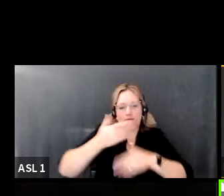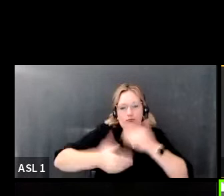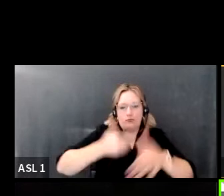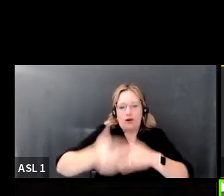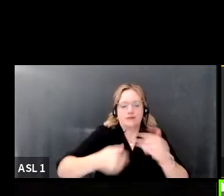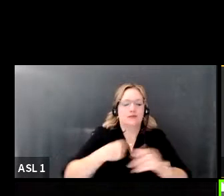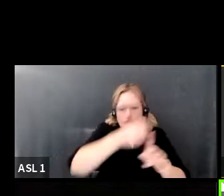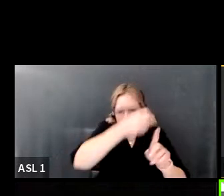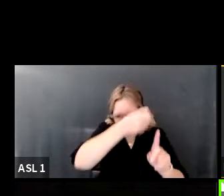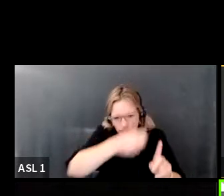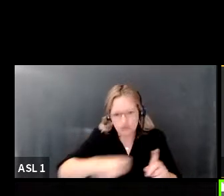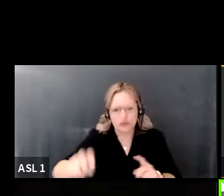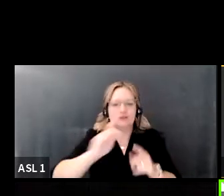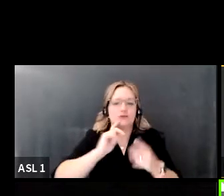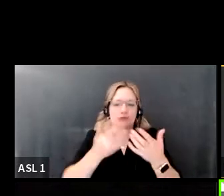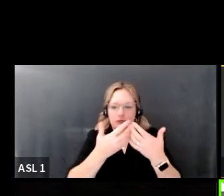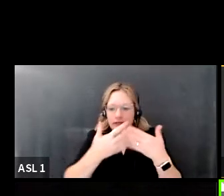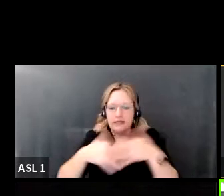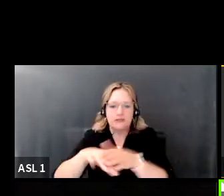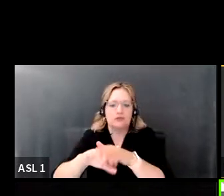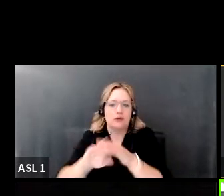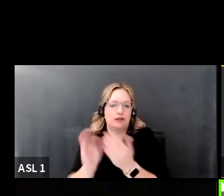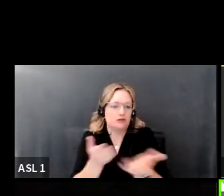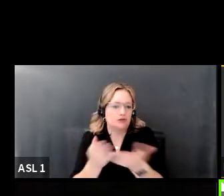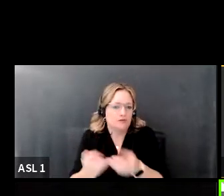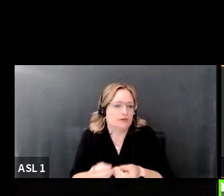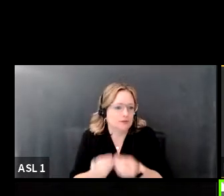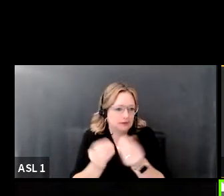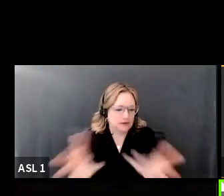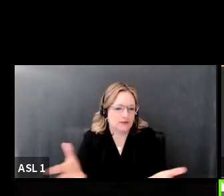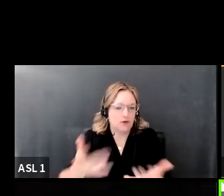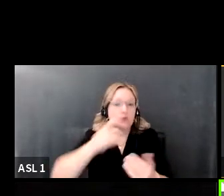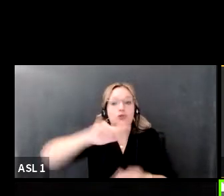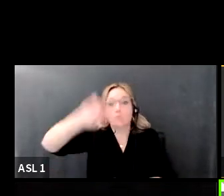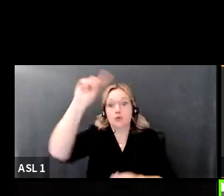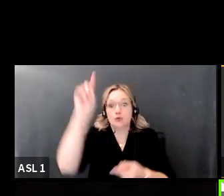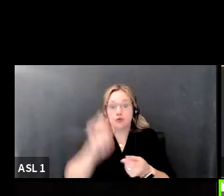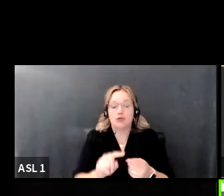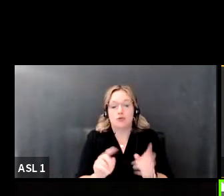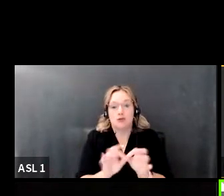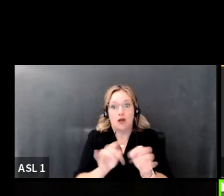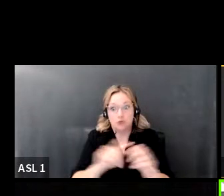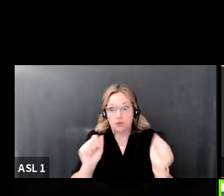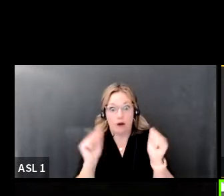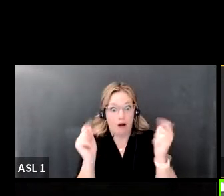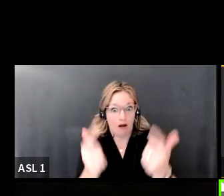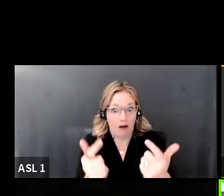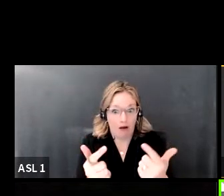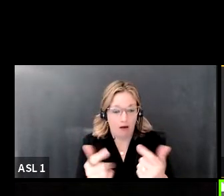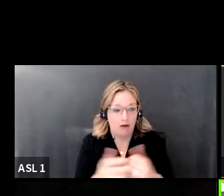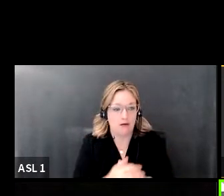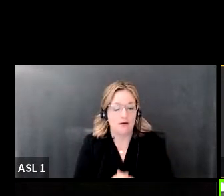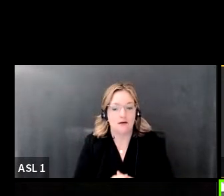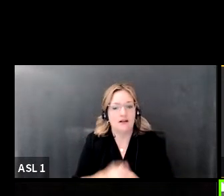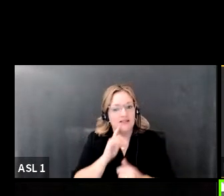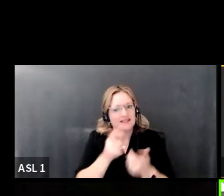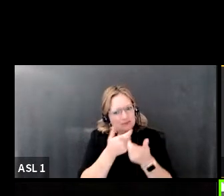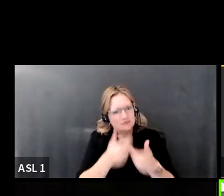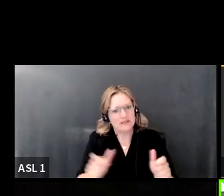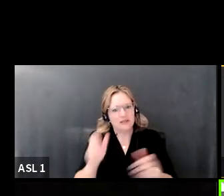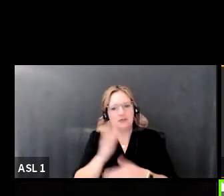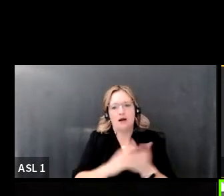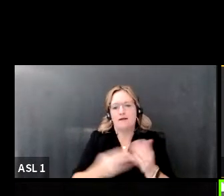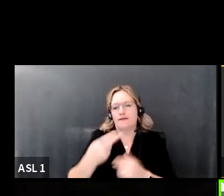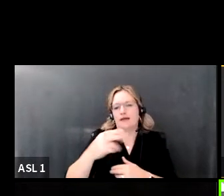transfer integrated service delivery while reducing the cost across the entire ecosystem that's essential part of what the help seeker